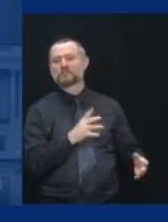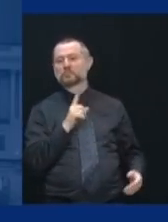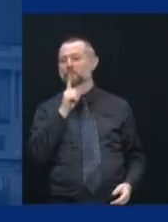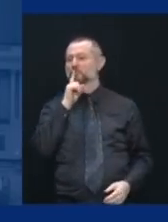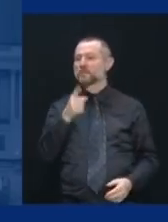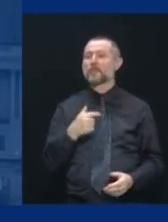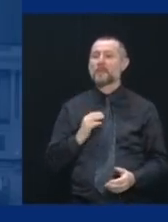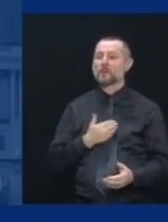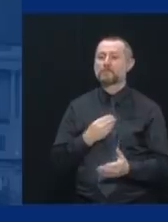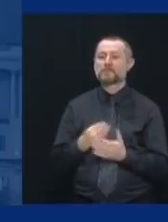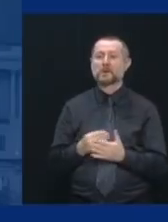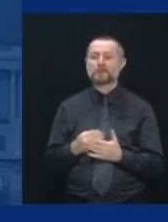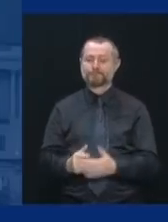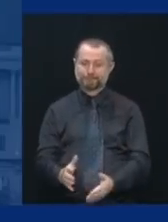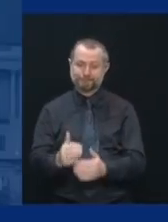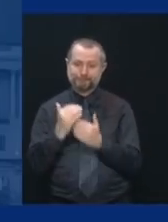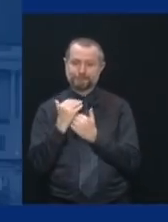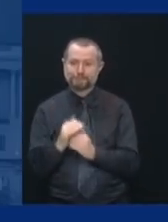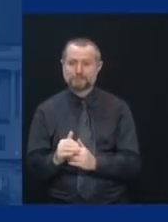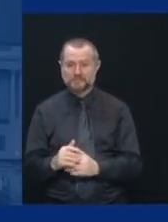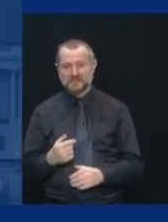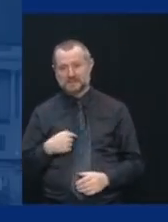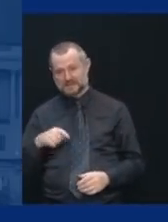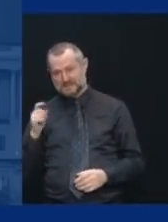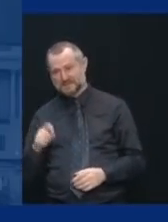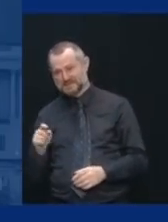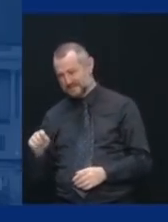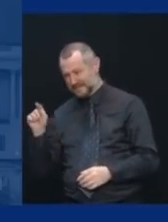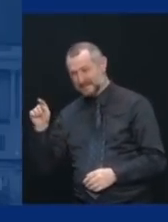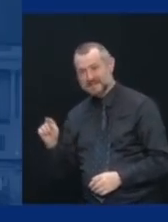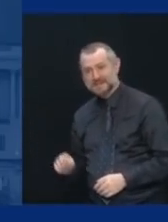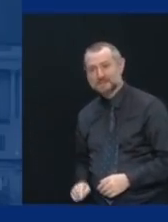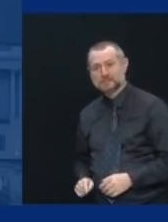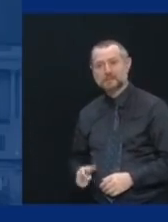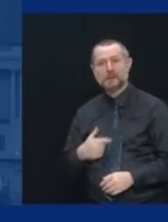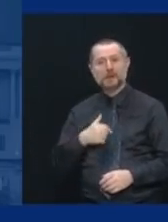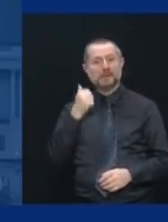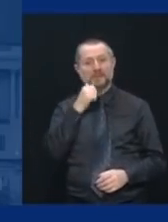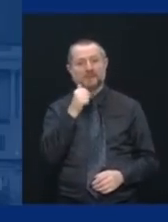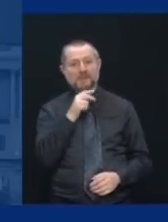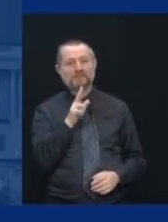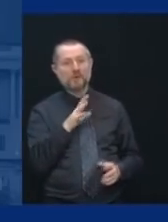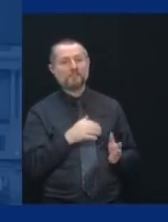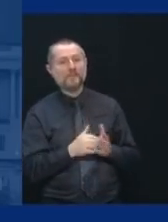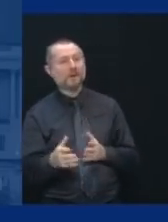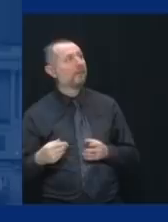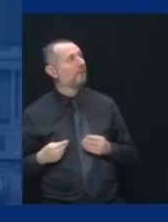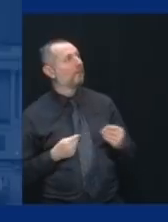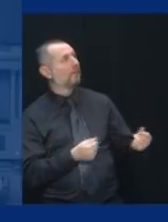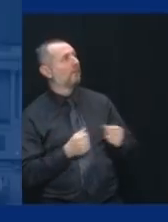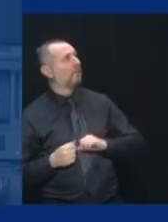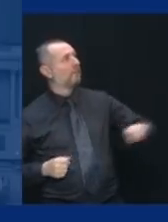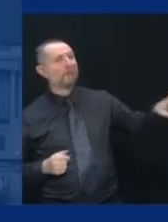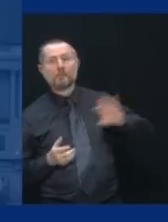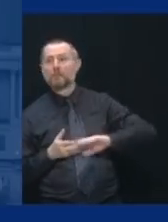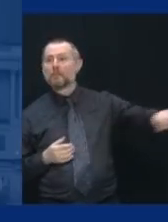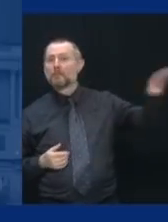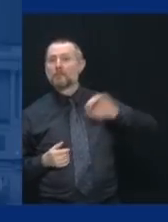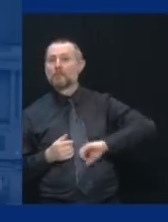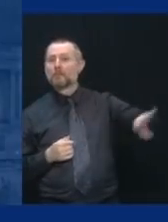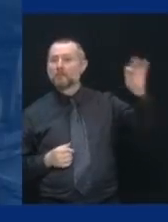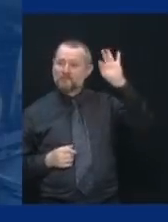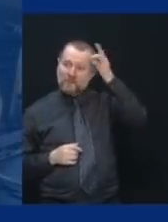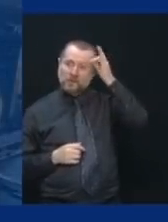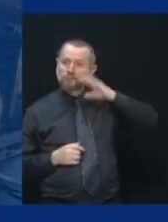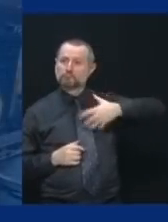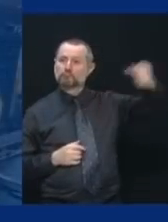every day we send $34 million more to Washington because of this